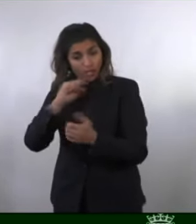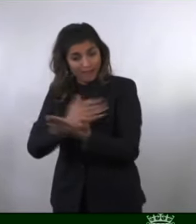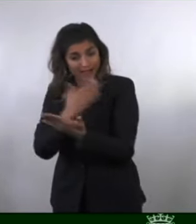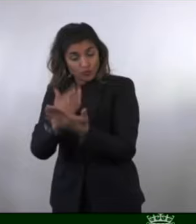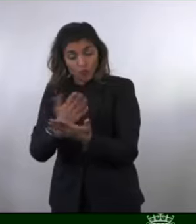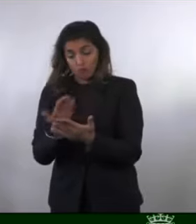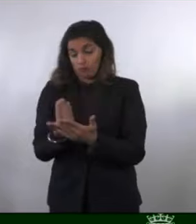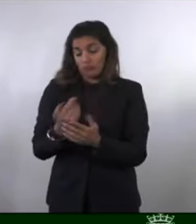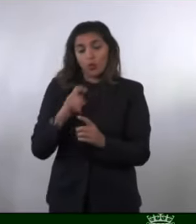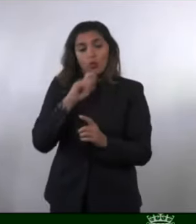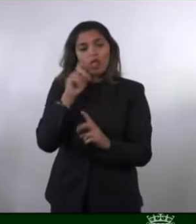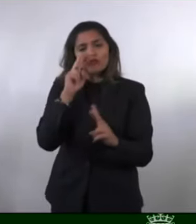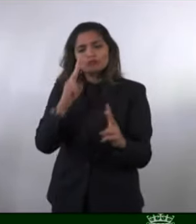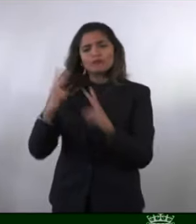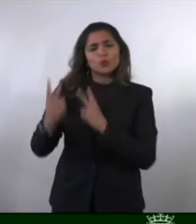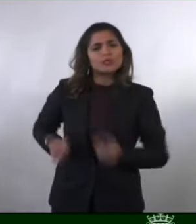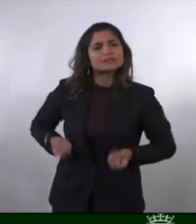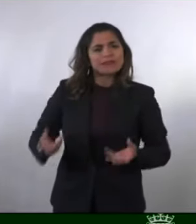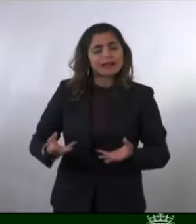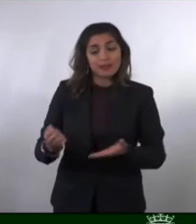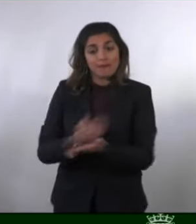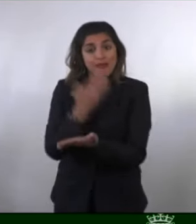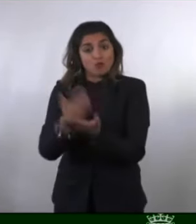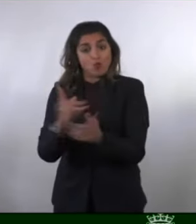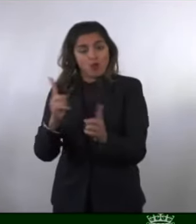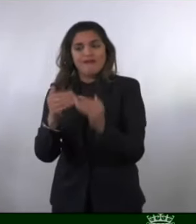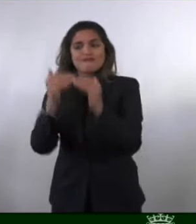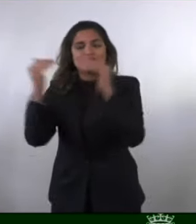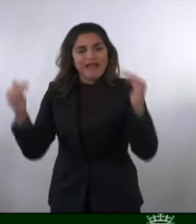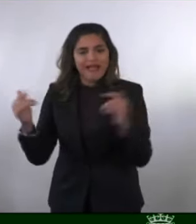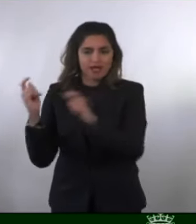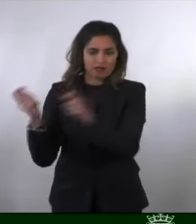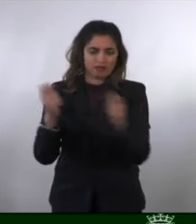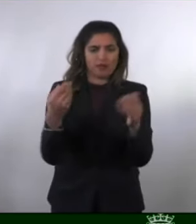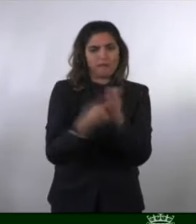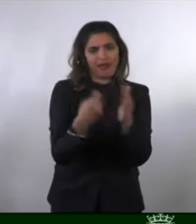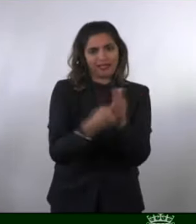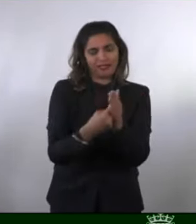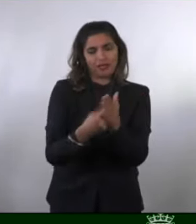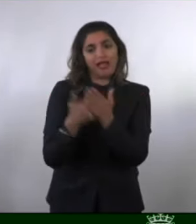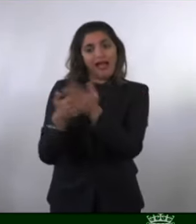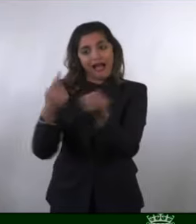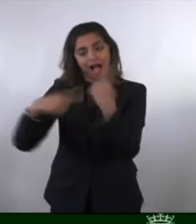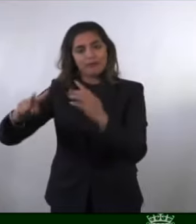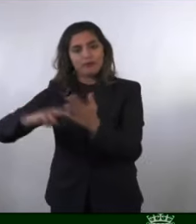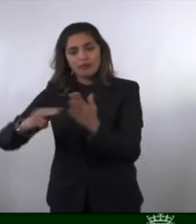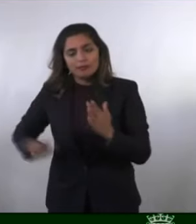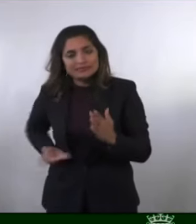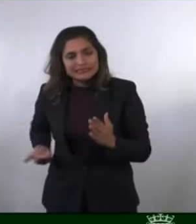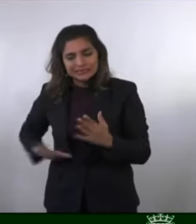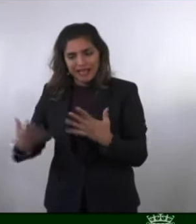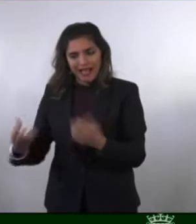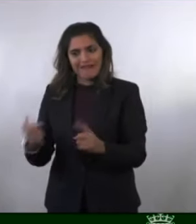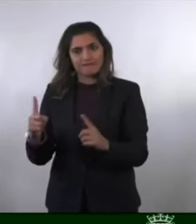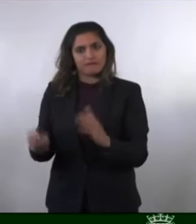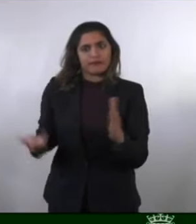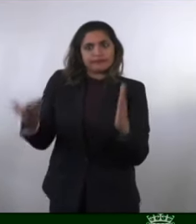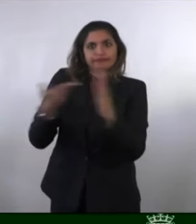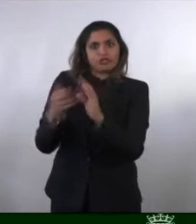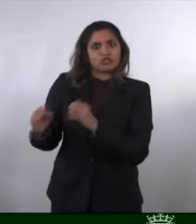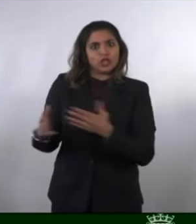review and that there will be extra resources so that they can pay for the extra services that they're required to